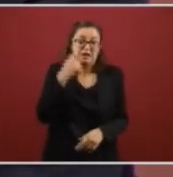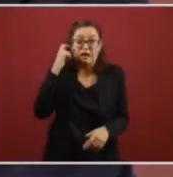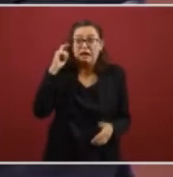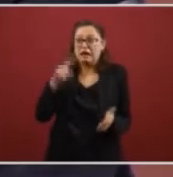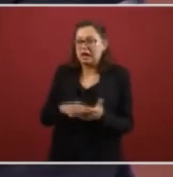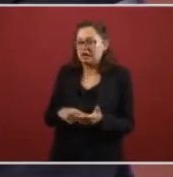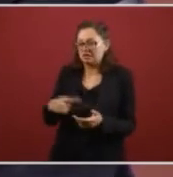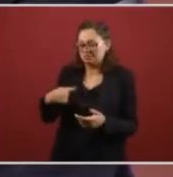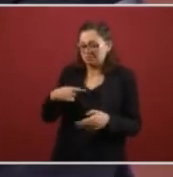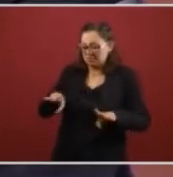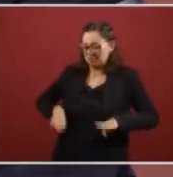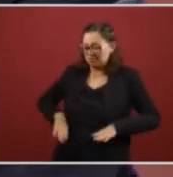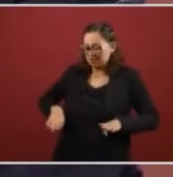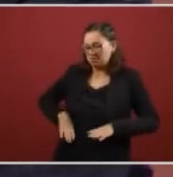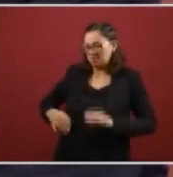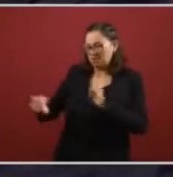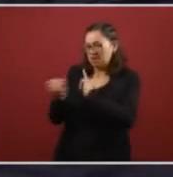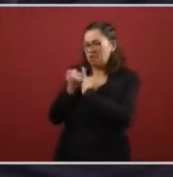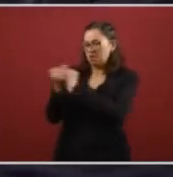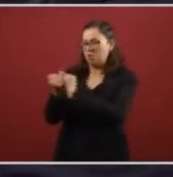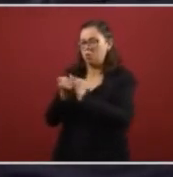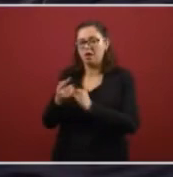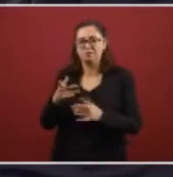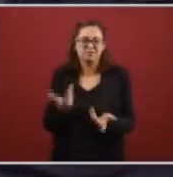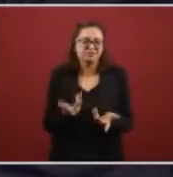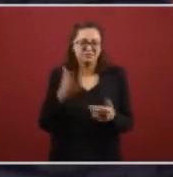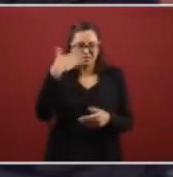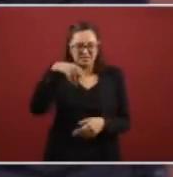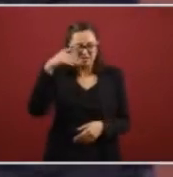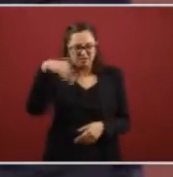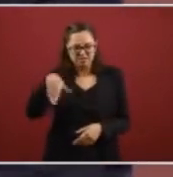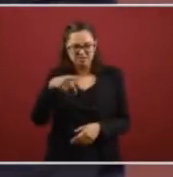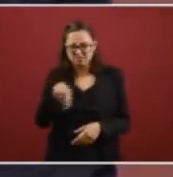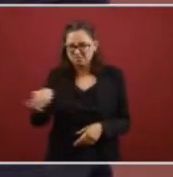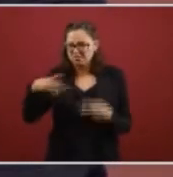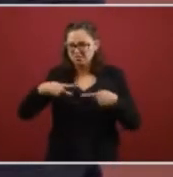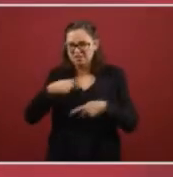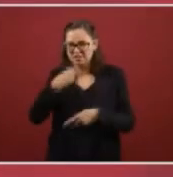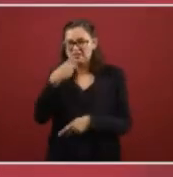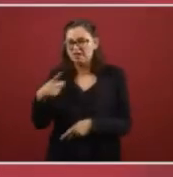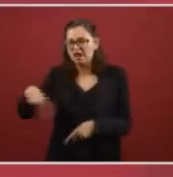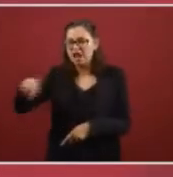The lion thinks that they all belong to their